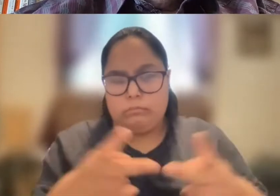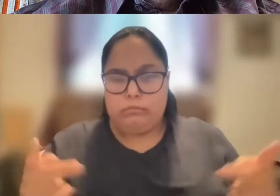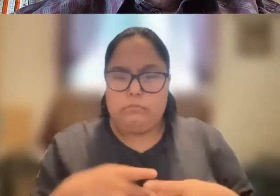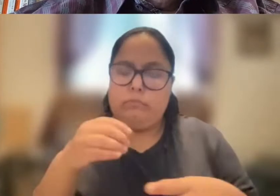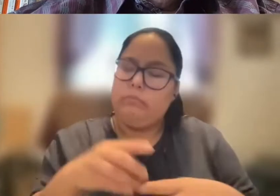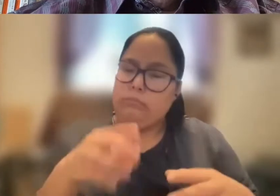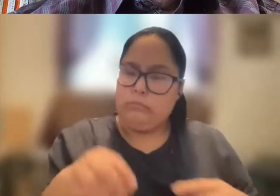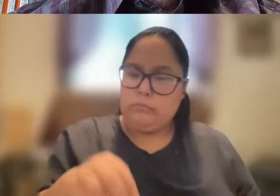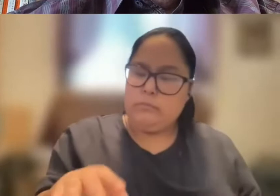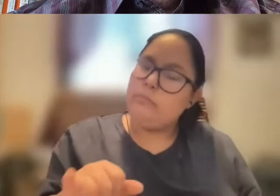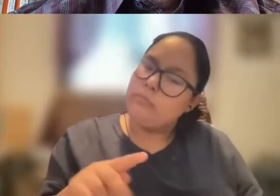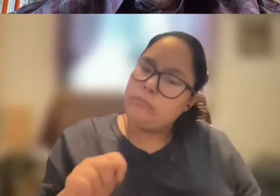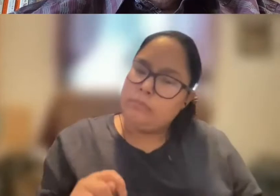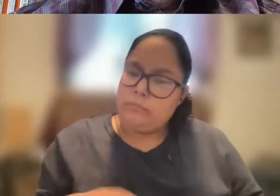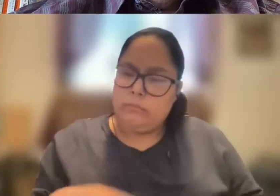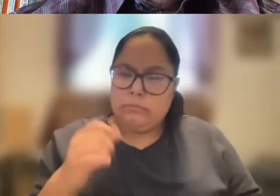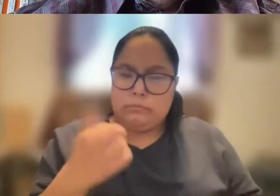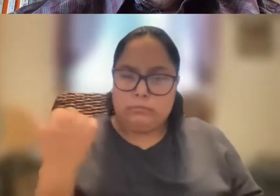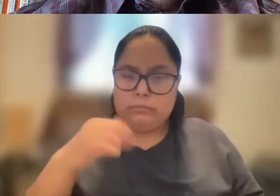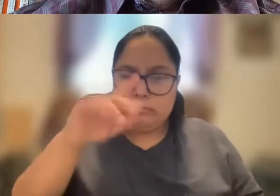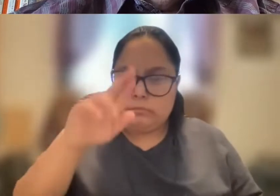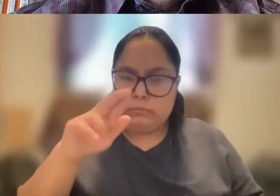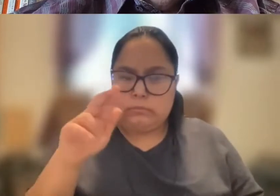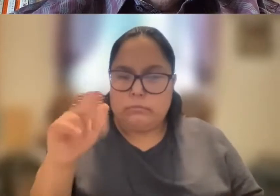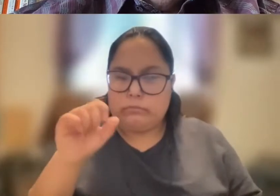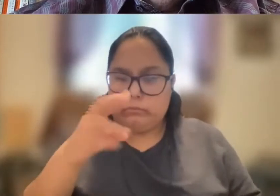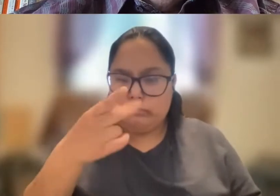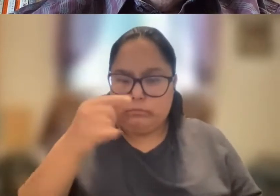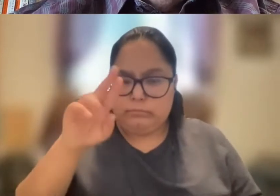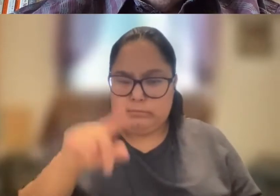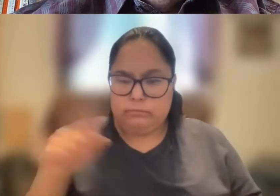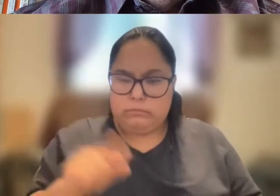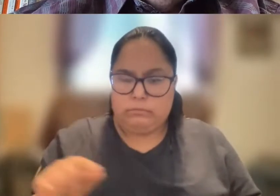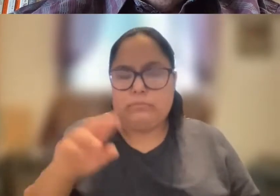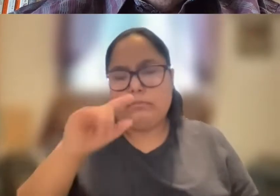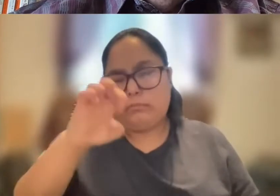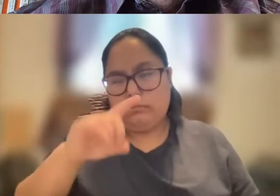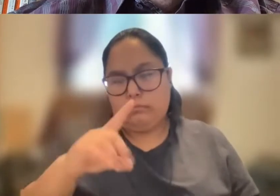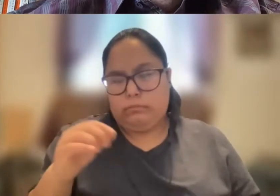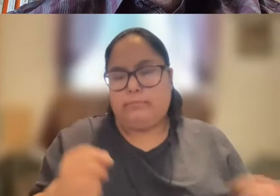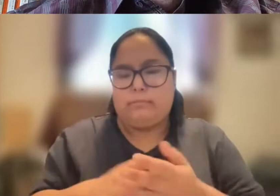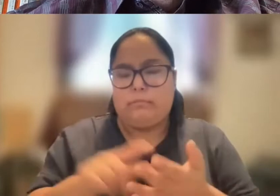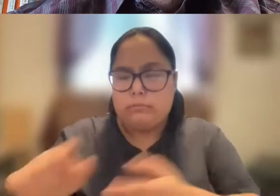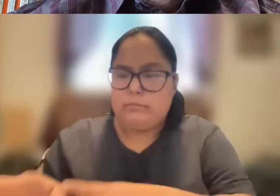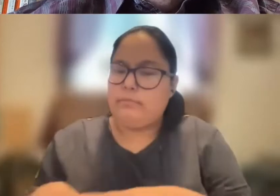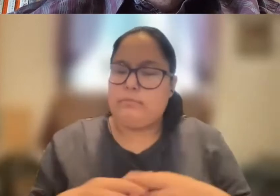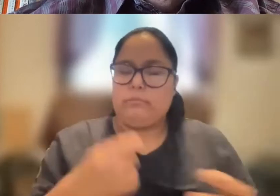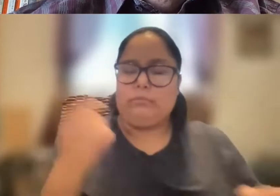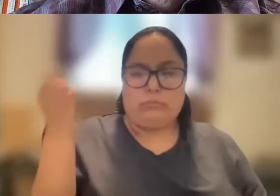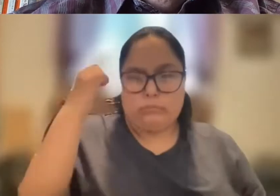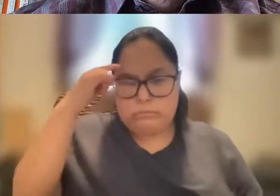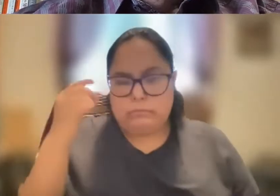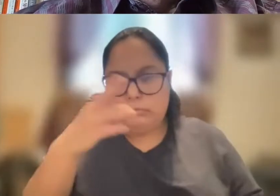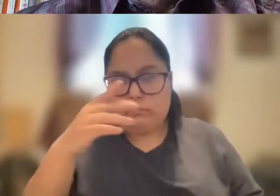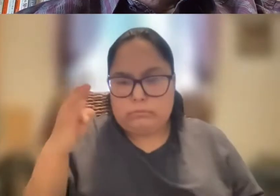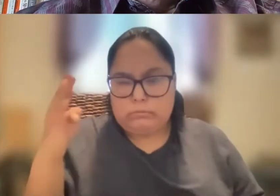lawsuit, we were formally recognized. We had a letter sent to us. For those that are serving